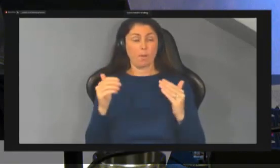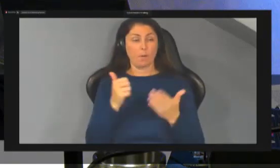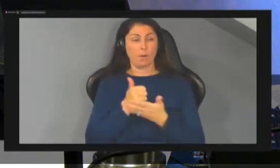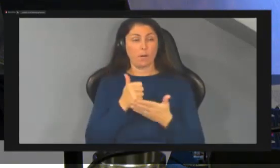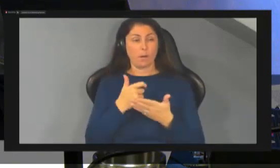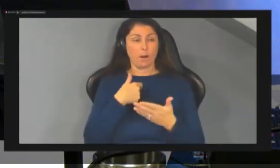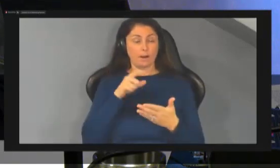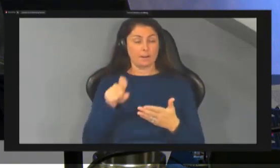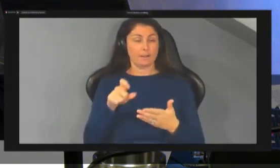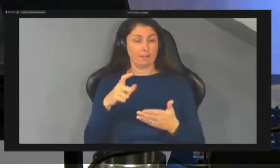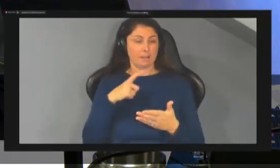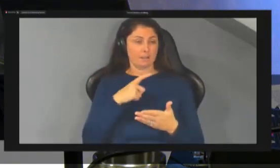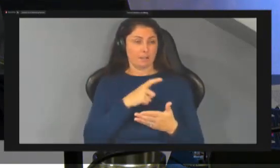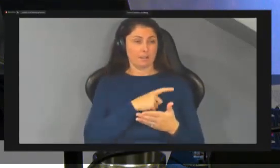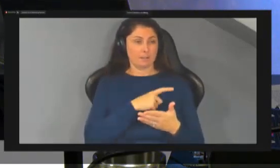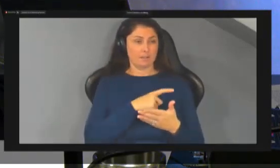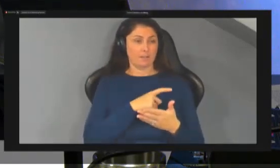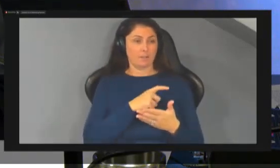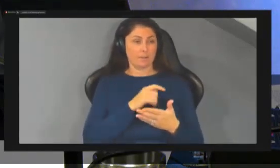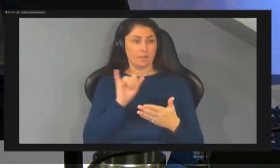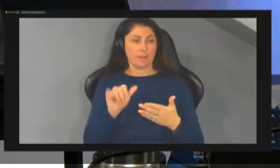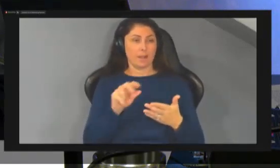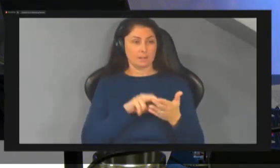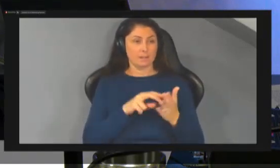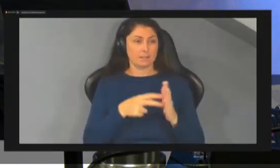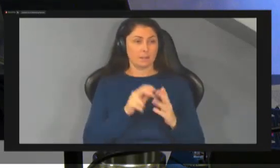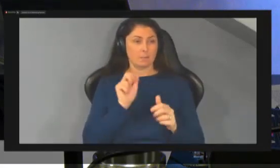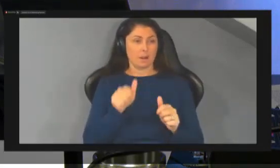legislatively. That's the intent behind this.